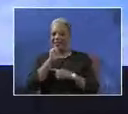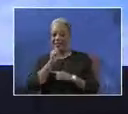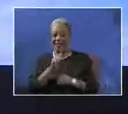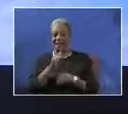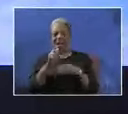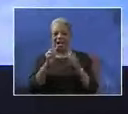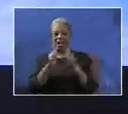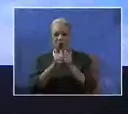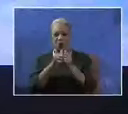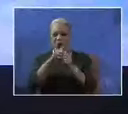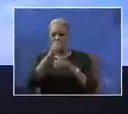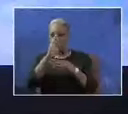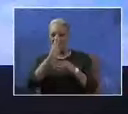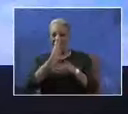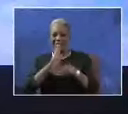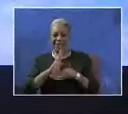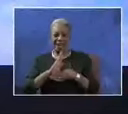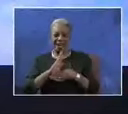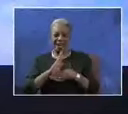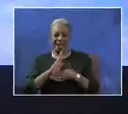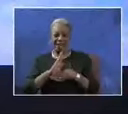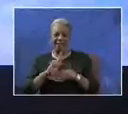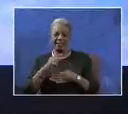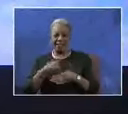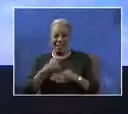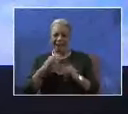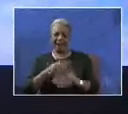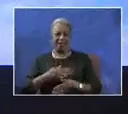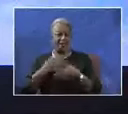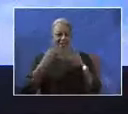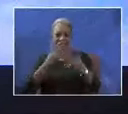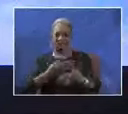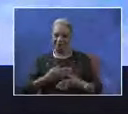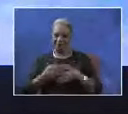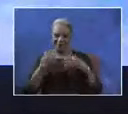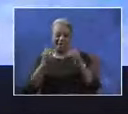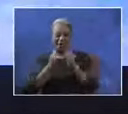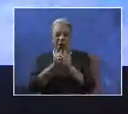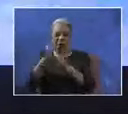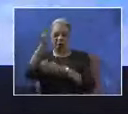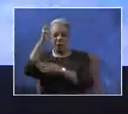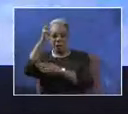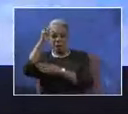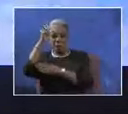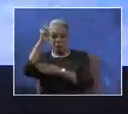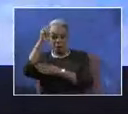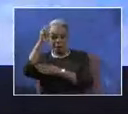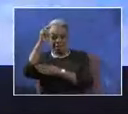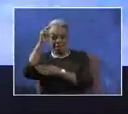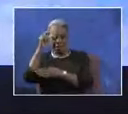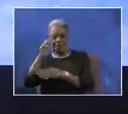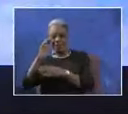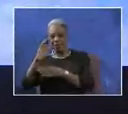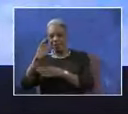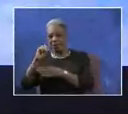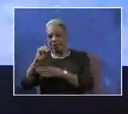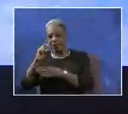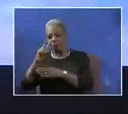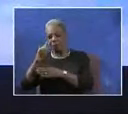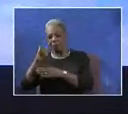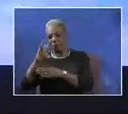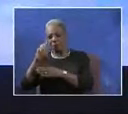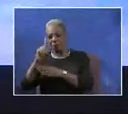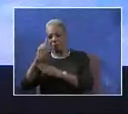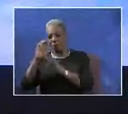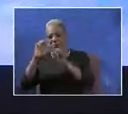I'm delighting in my chariots. Don't delight in anything but God. COVID can shut it down. I got a